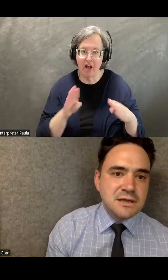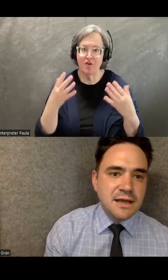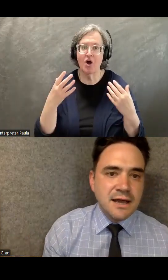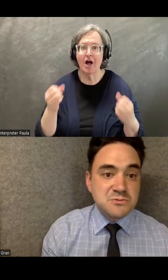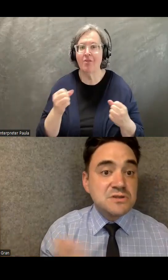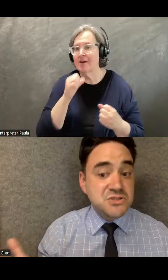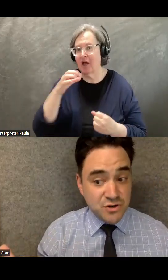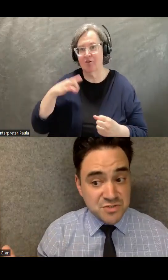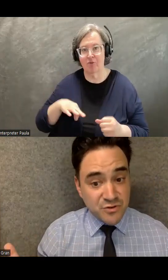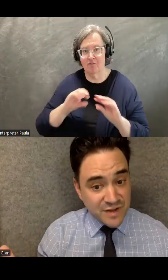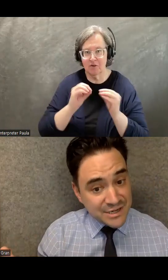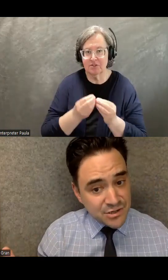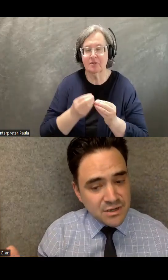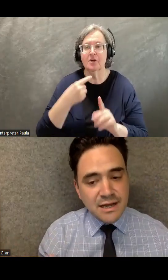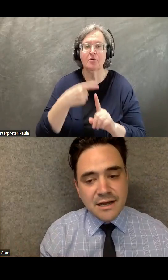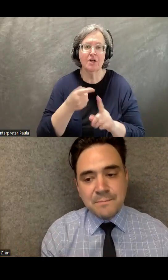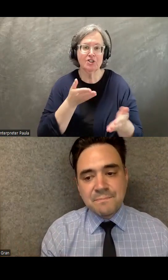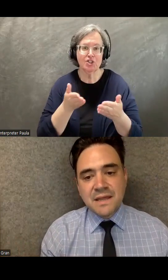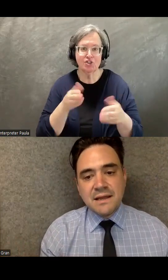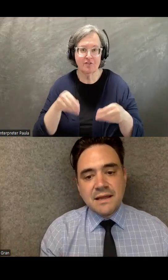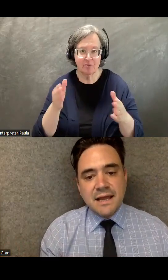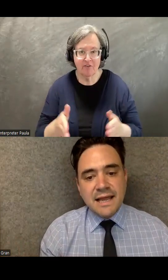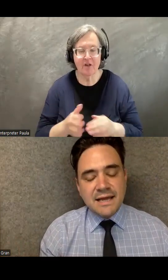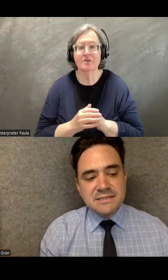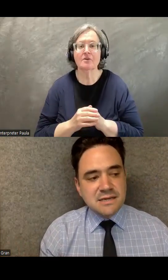organization, as well as a service provider.